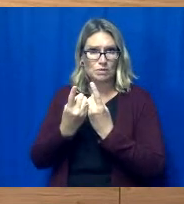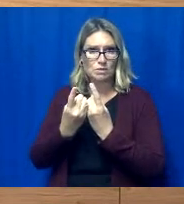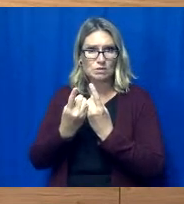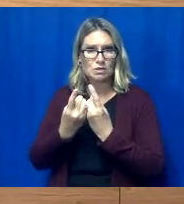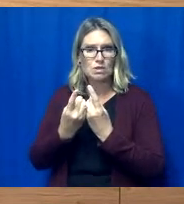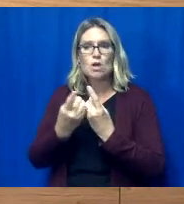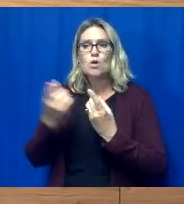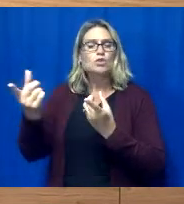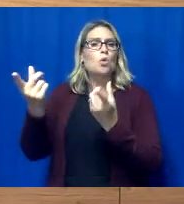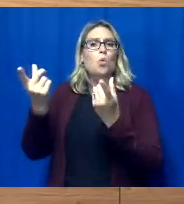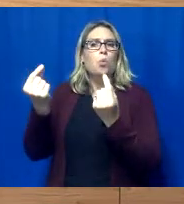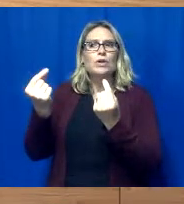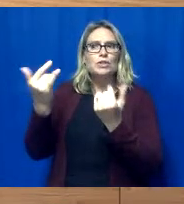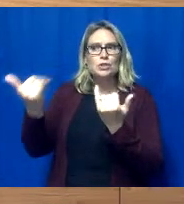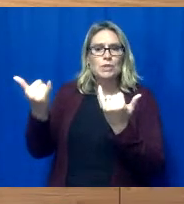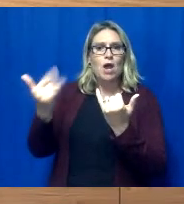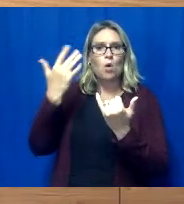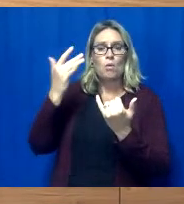that.